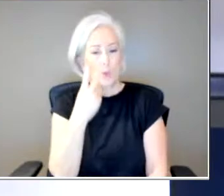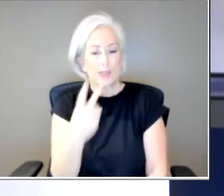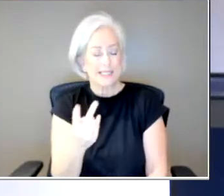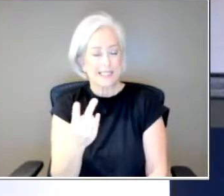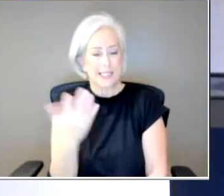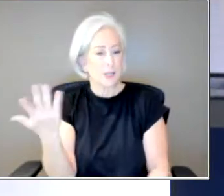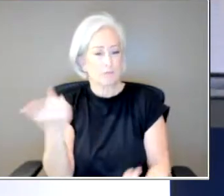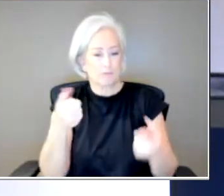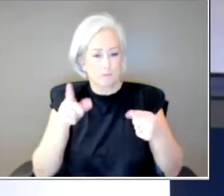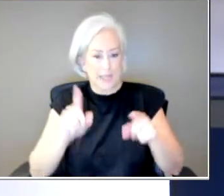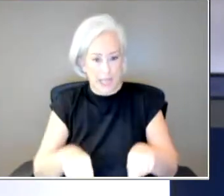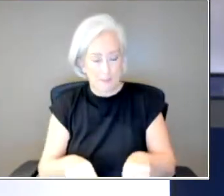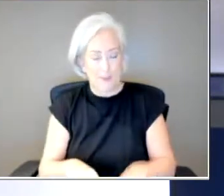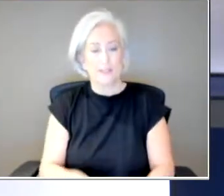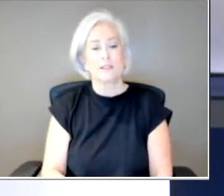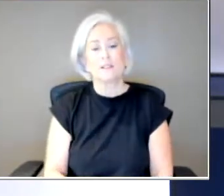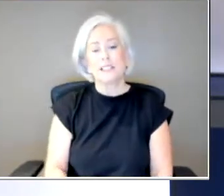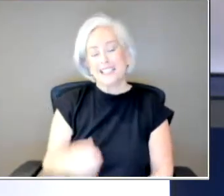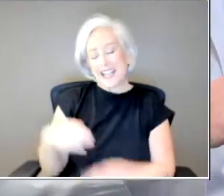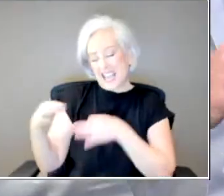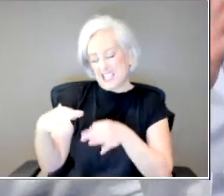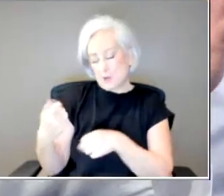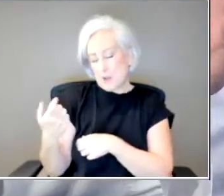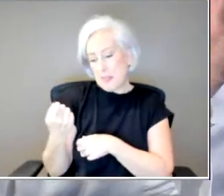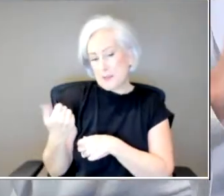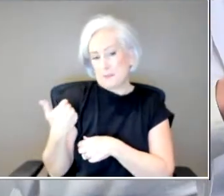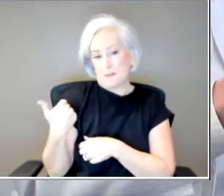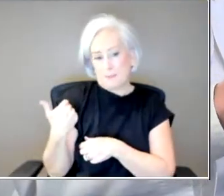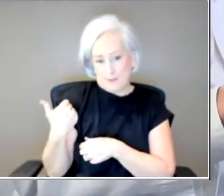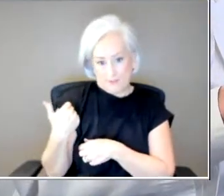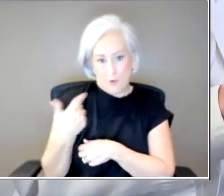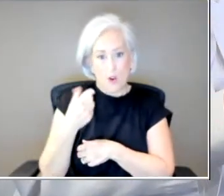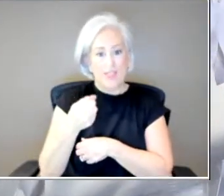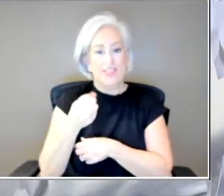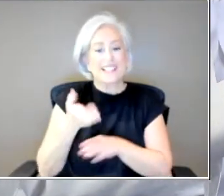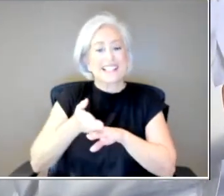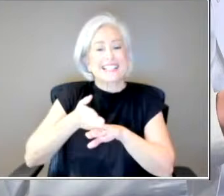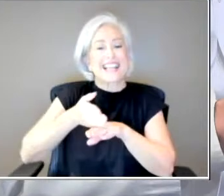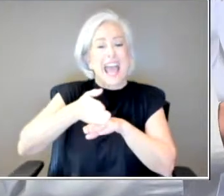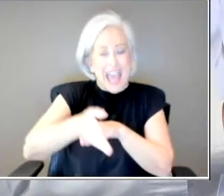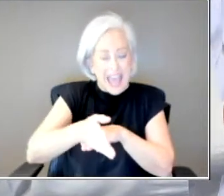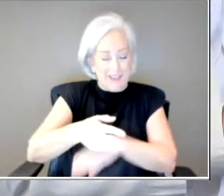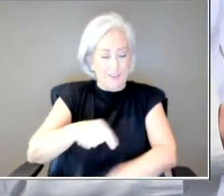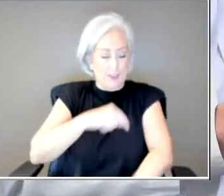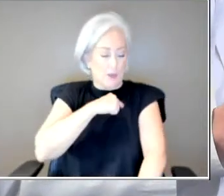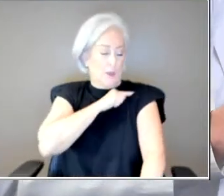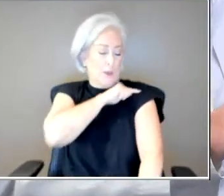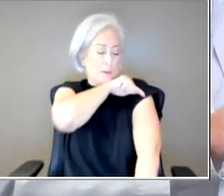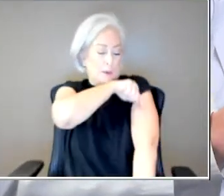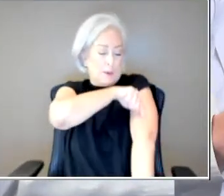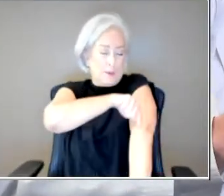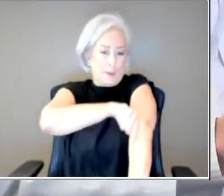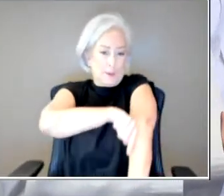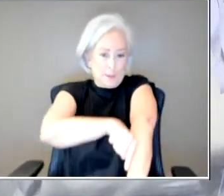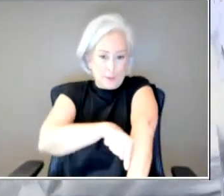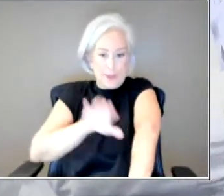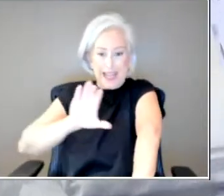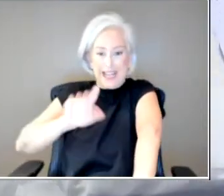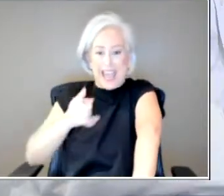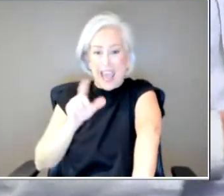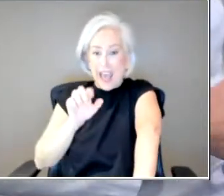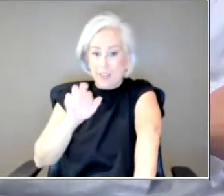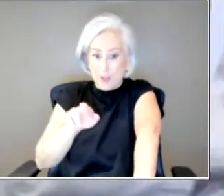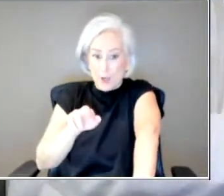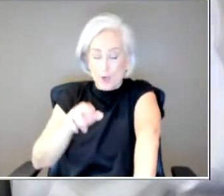so I described a little bit of the procedure already. So this is after we've already put our catheter into the groin, and we've taken a catheter down, and we're putting contrast dye into the main blood